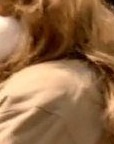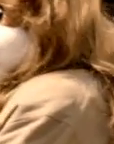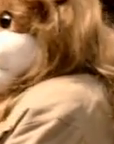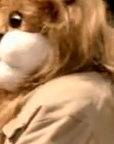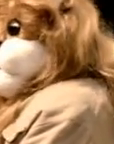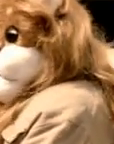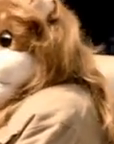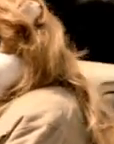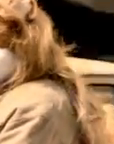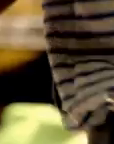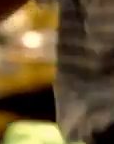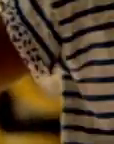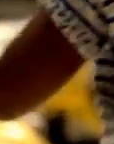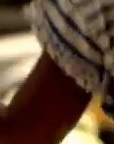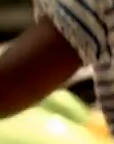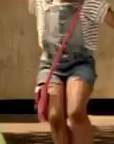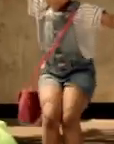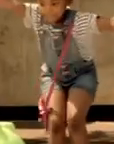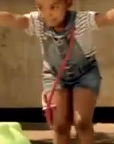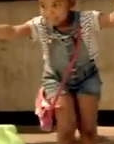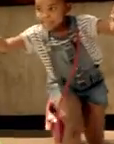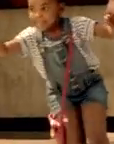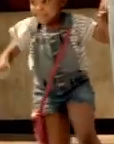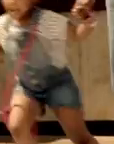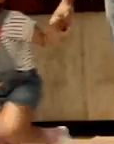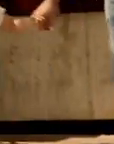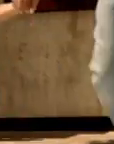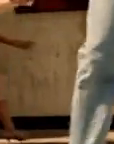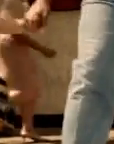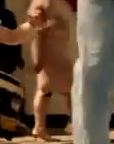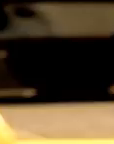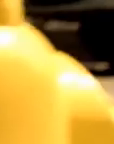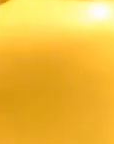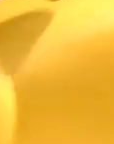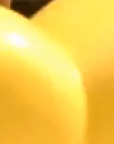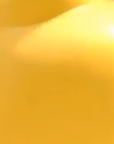Stir it up. After that, some fidelity, titty-dum.